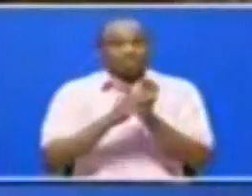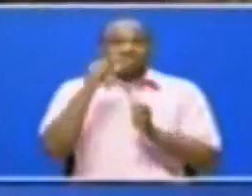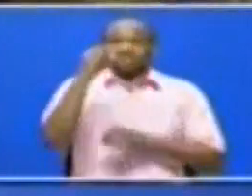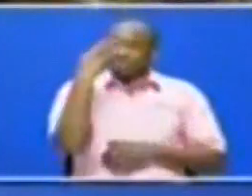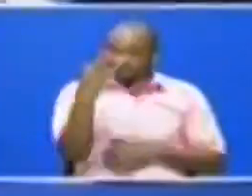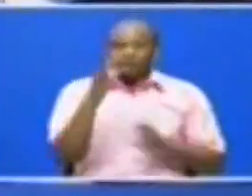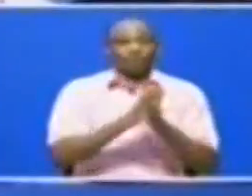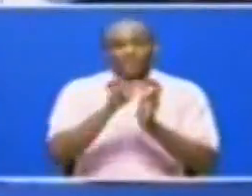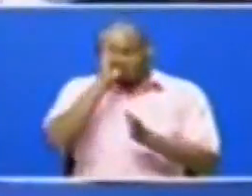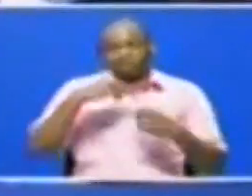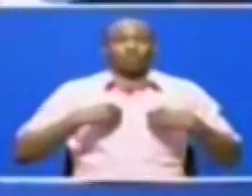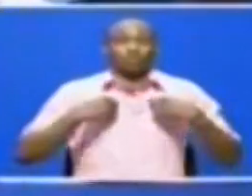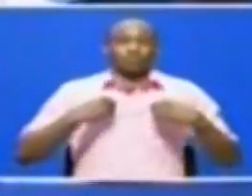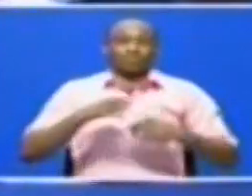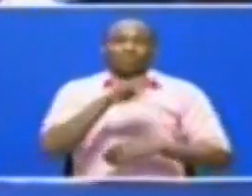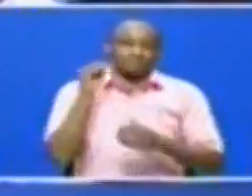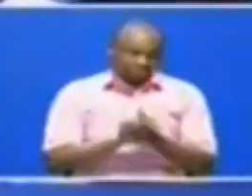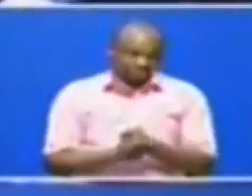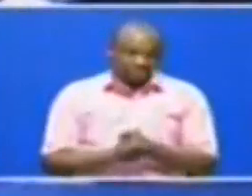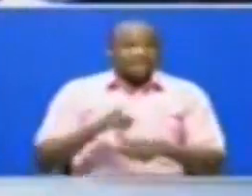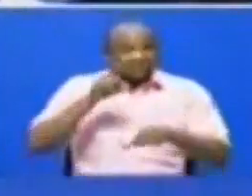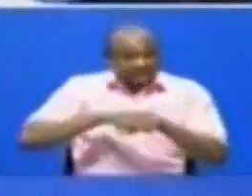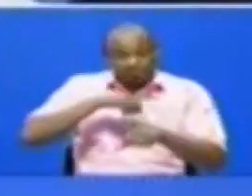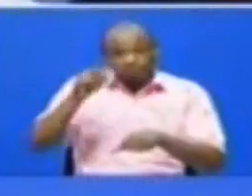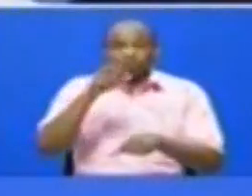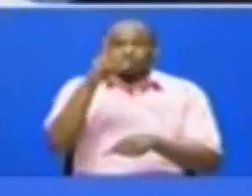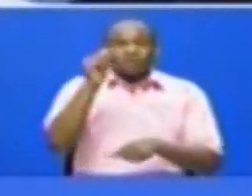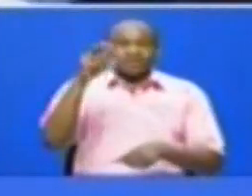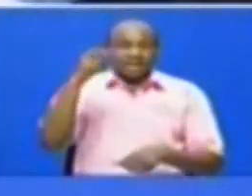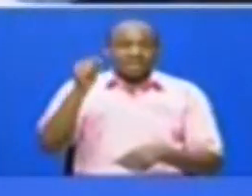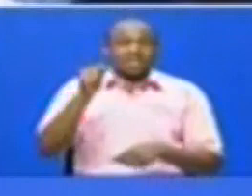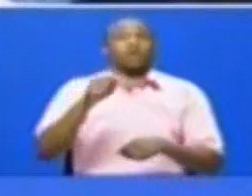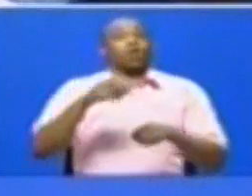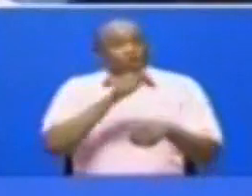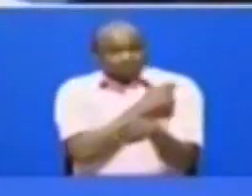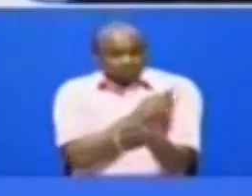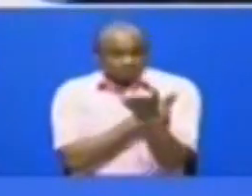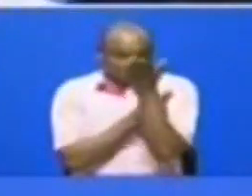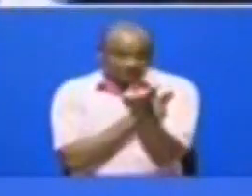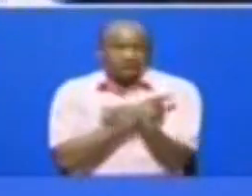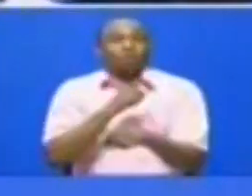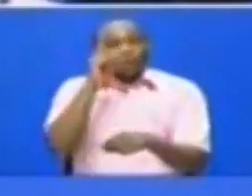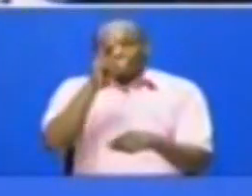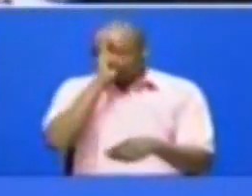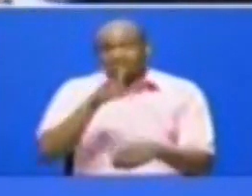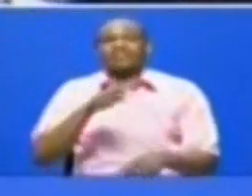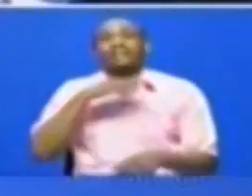of the police uniforms. When they were being taken to Diani Beach Hospital, we lost one on the way,